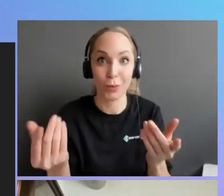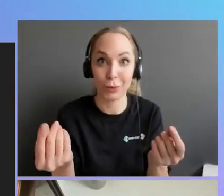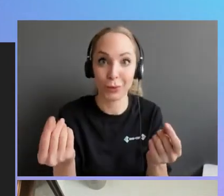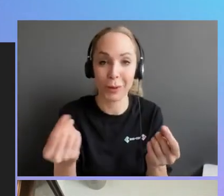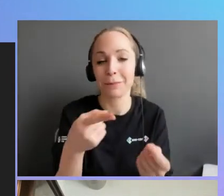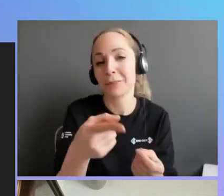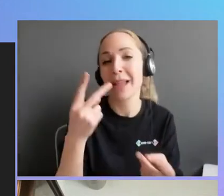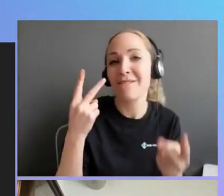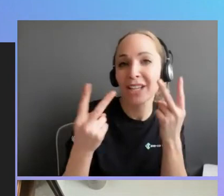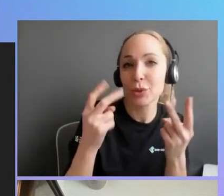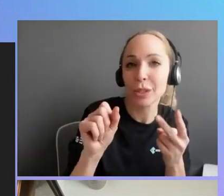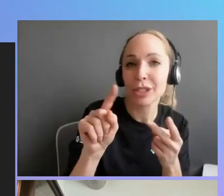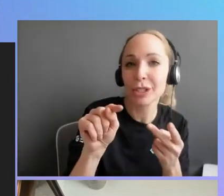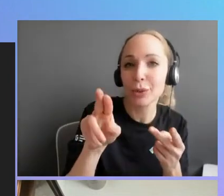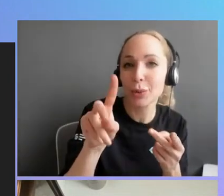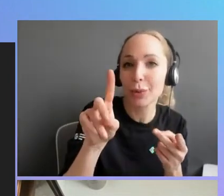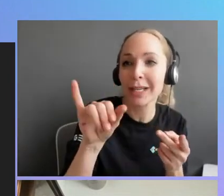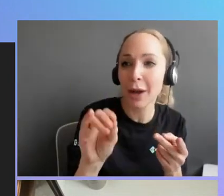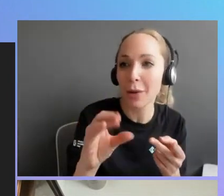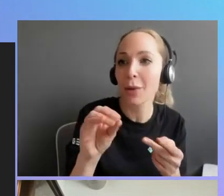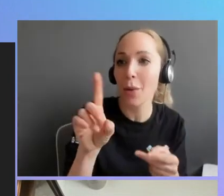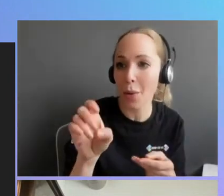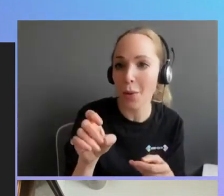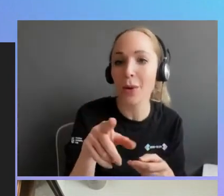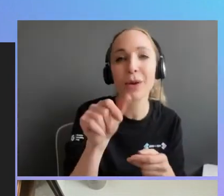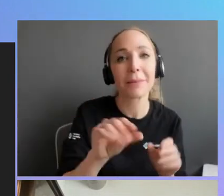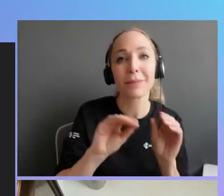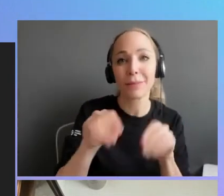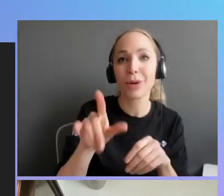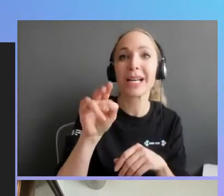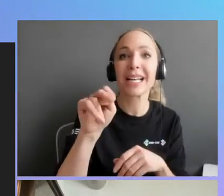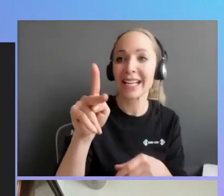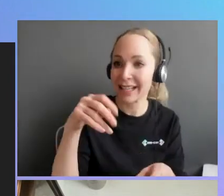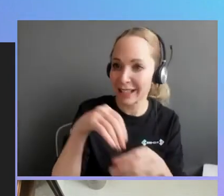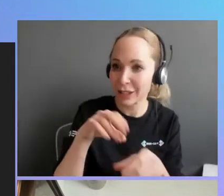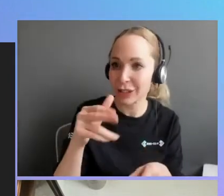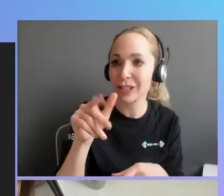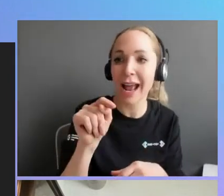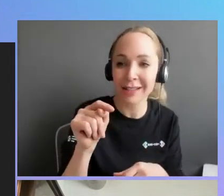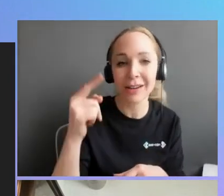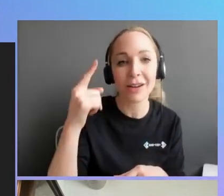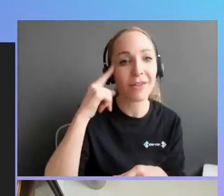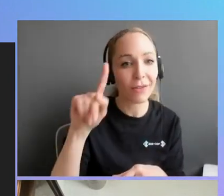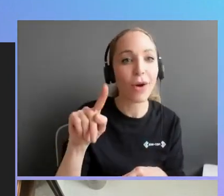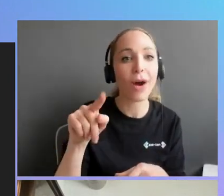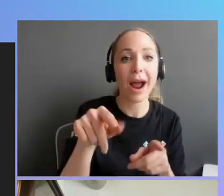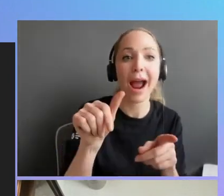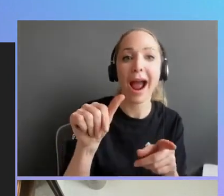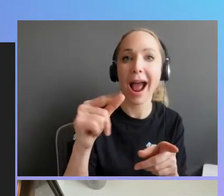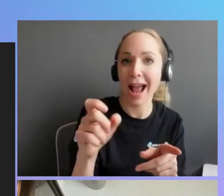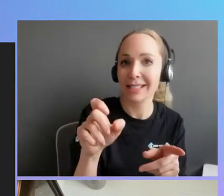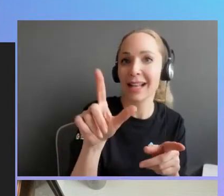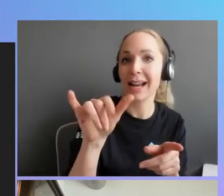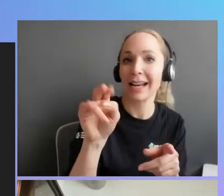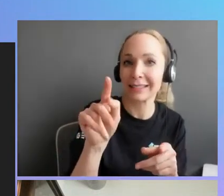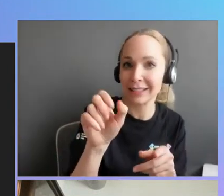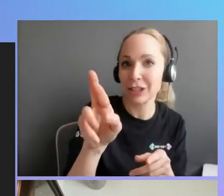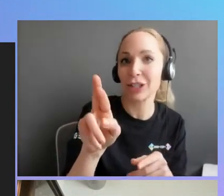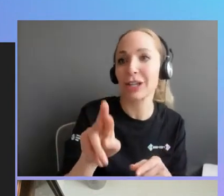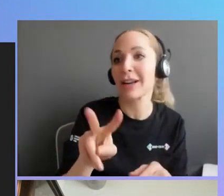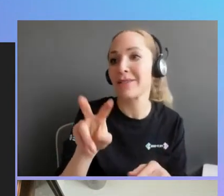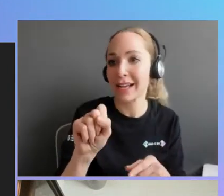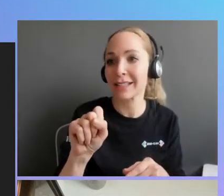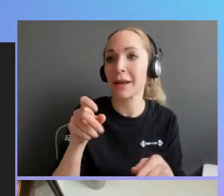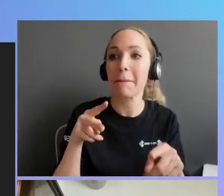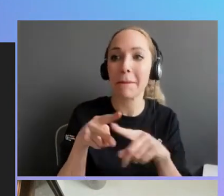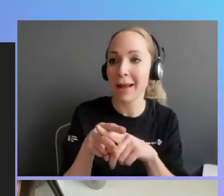Irfan, maybe you can toss a link in chat for the Axe linter for VS Code plugin. It's free to use as well. I'm still not